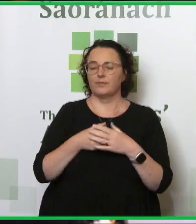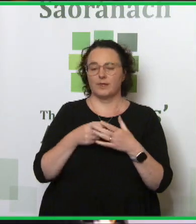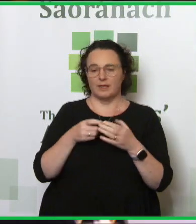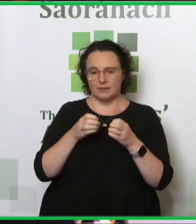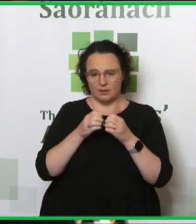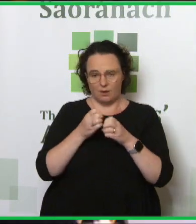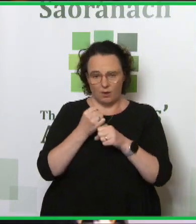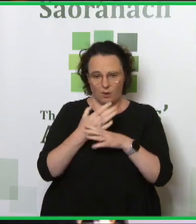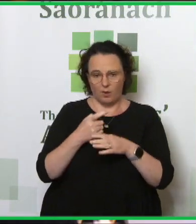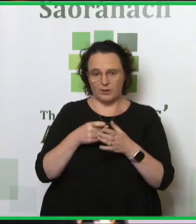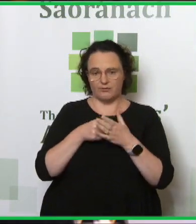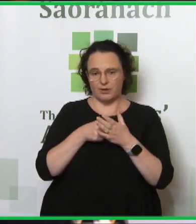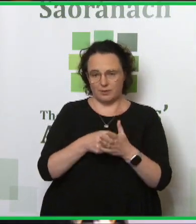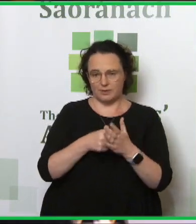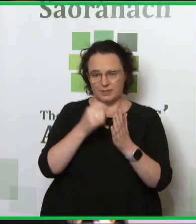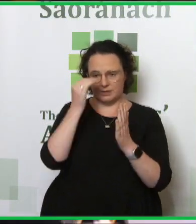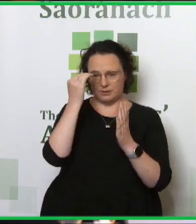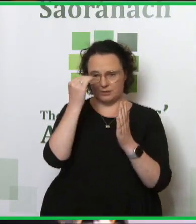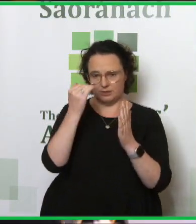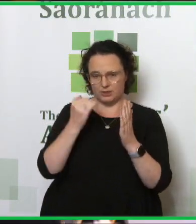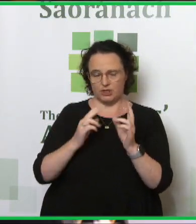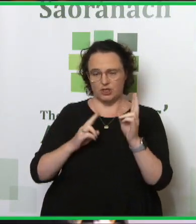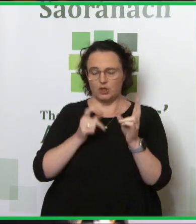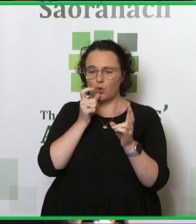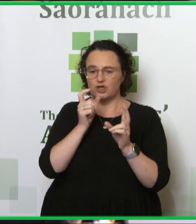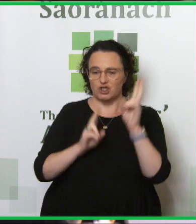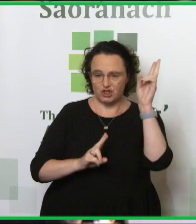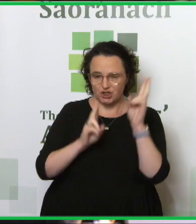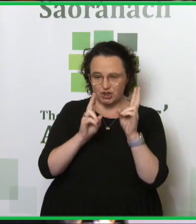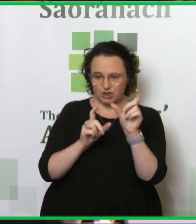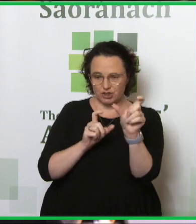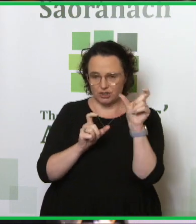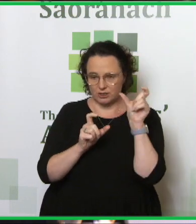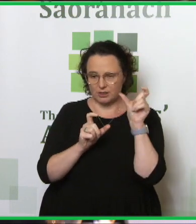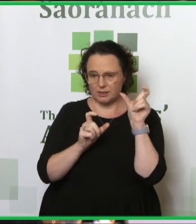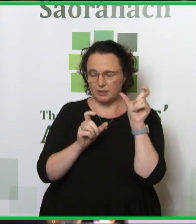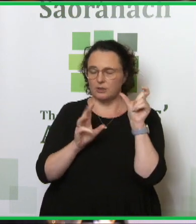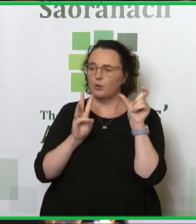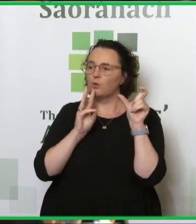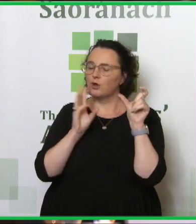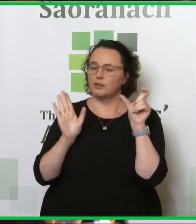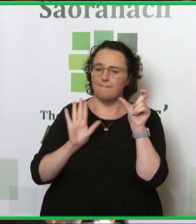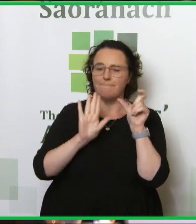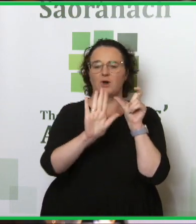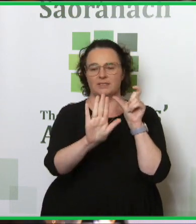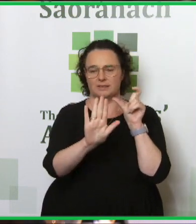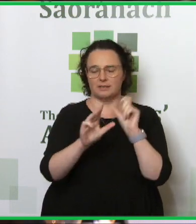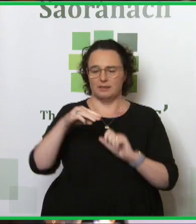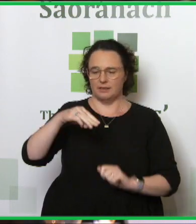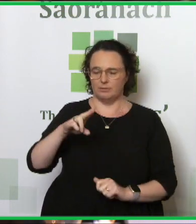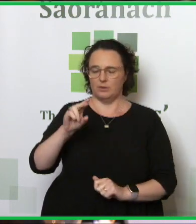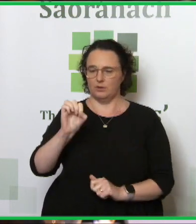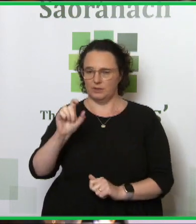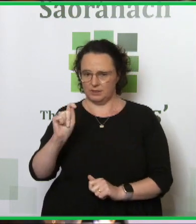recommendation, the word should be replaced with the word must, to underline the importance of